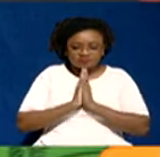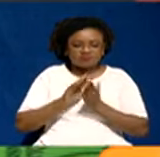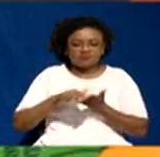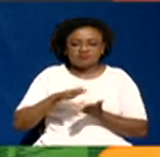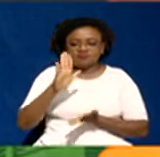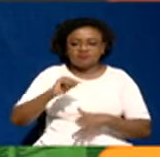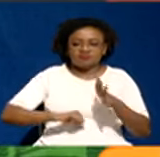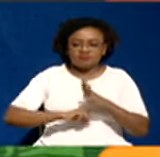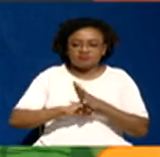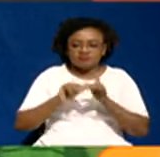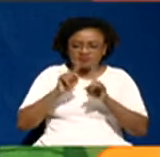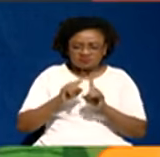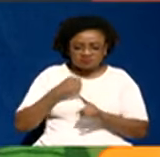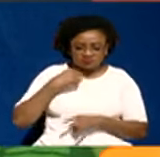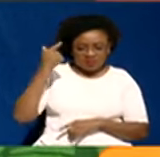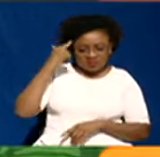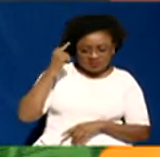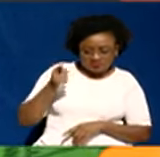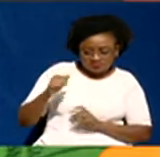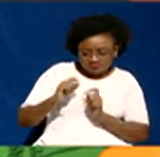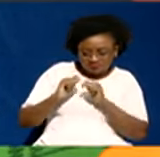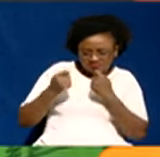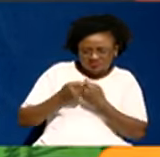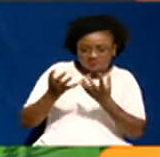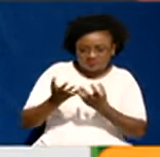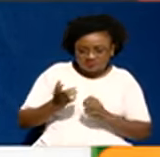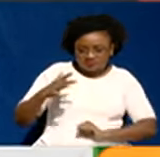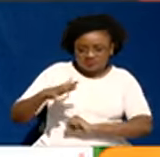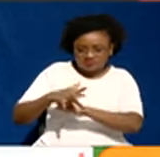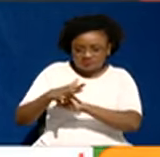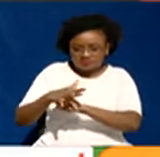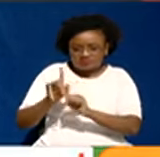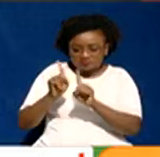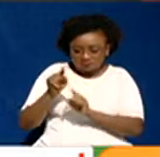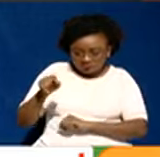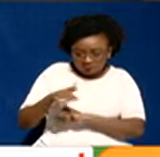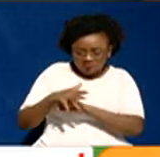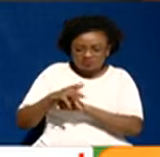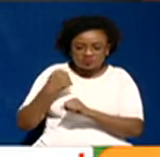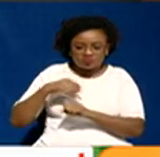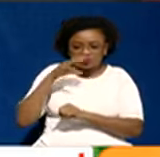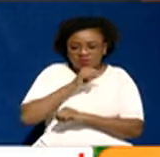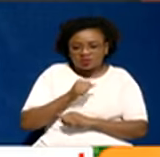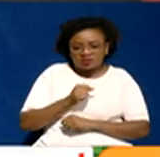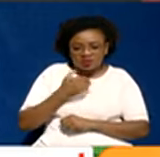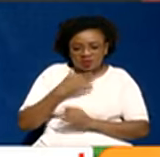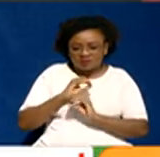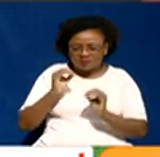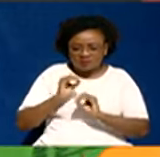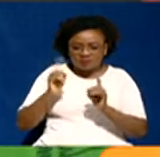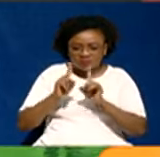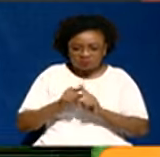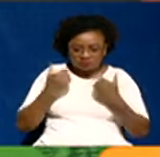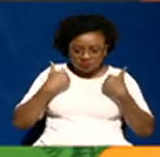I think this team deserves really support, which is lacking till now. And I hope from now